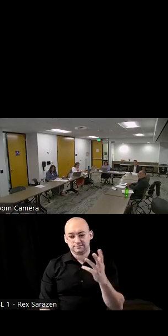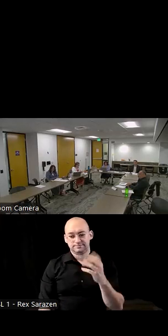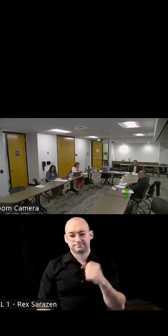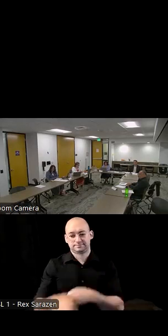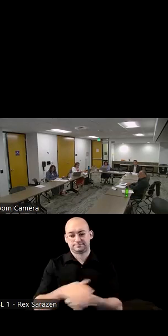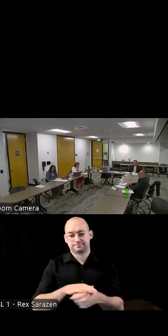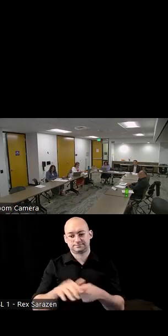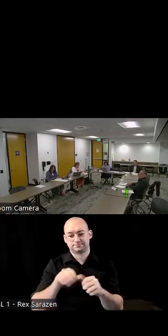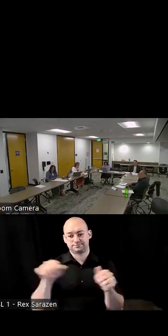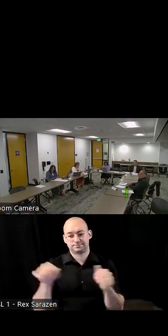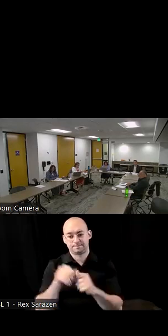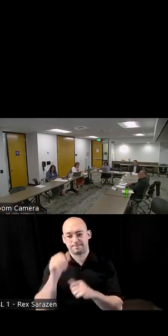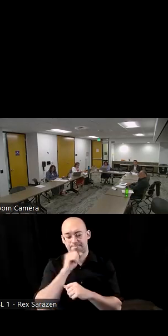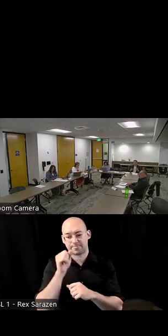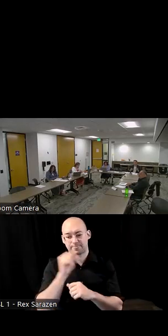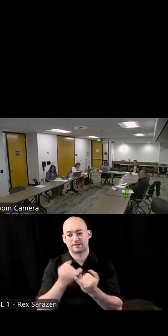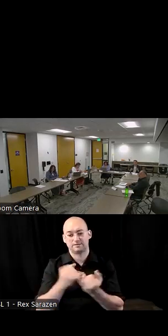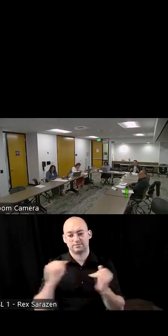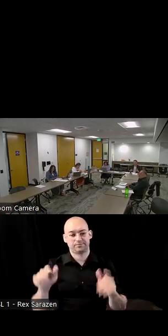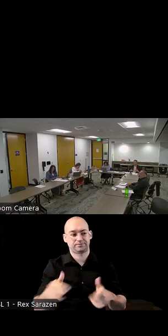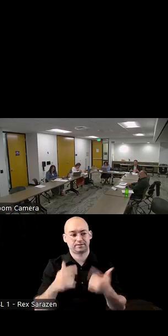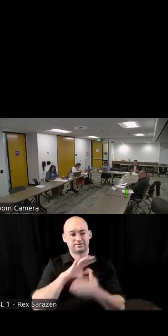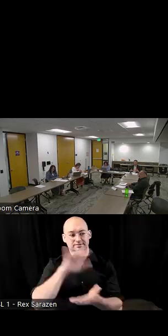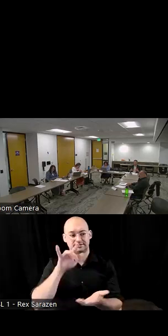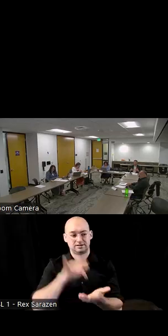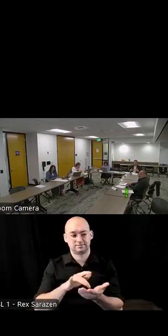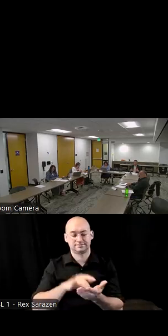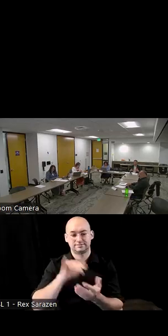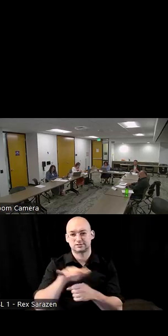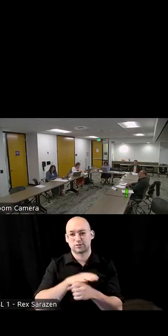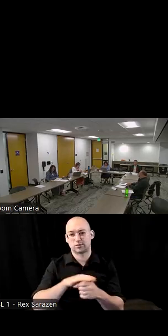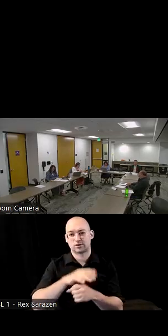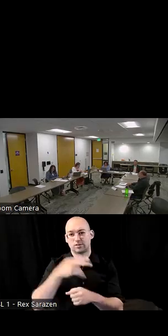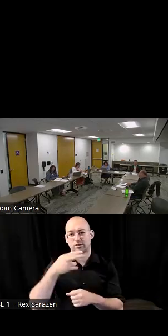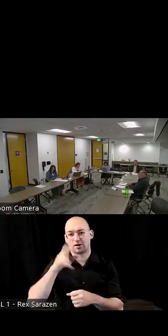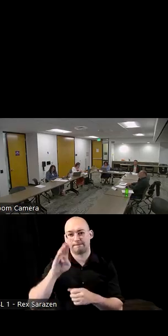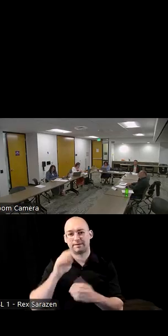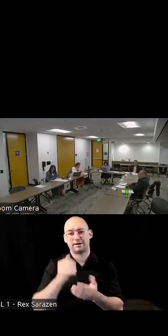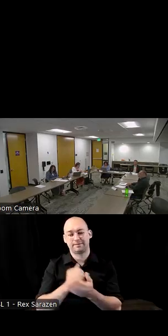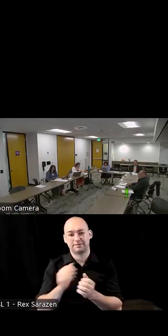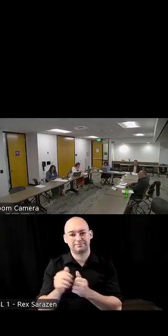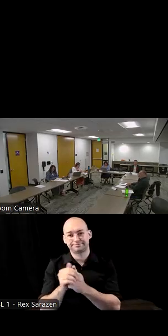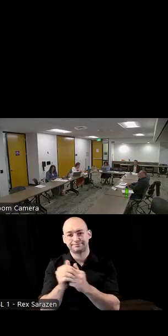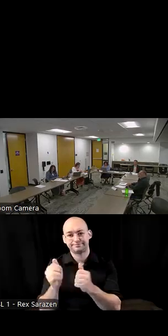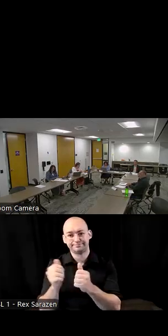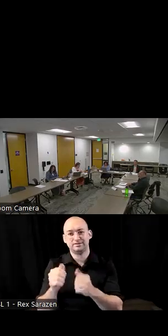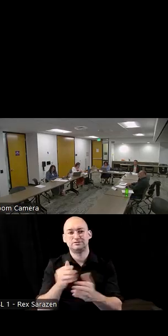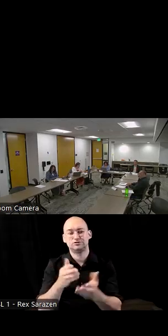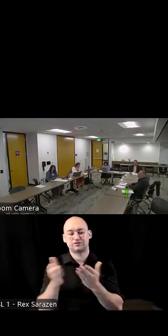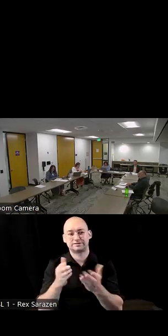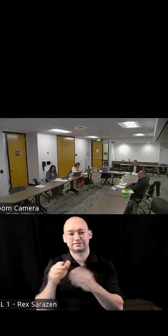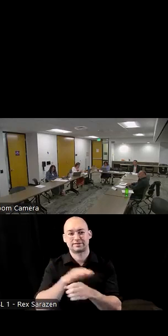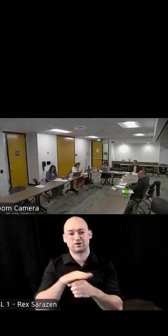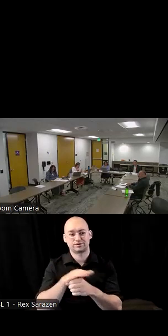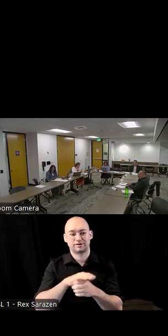agencies on aging and independent living centers. That would be those local hubs to help people navigate services in their area. And then there's the